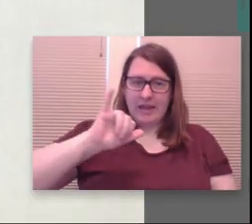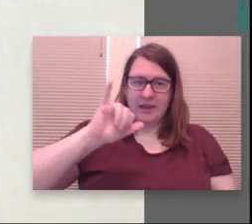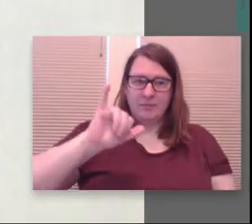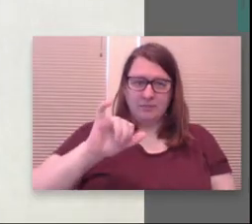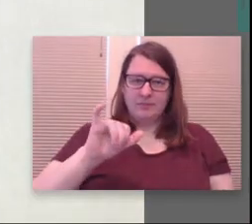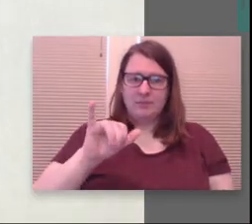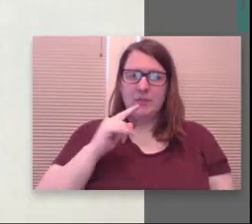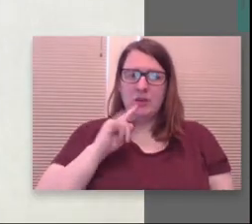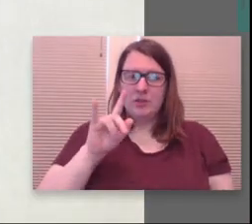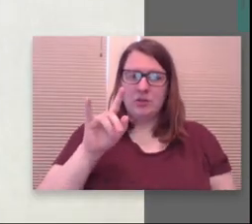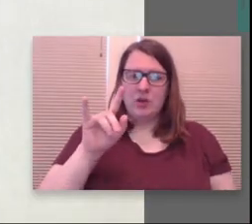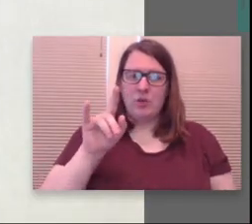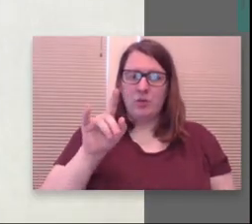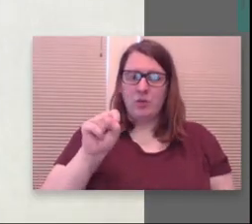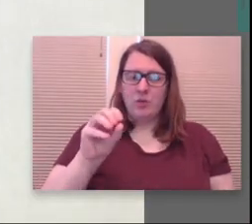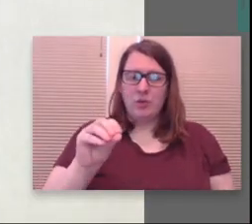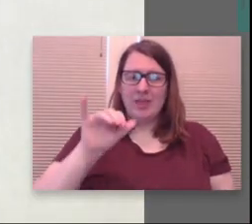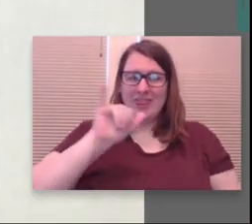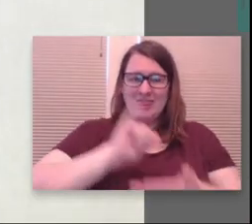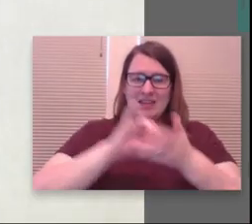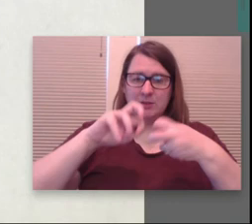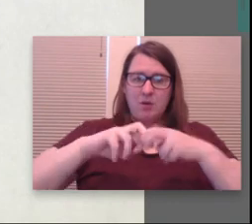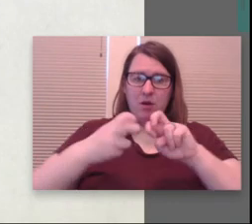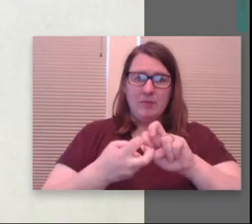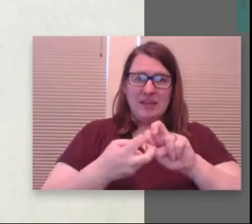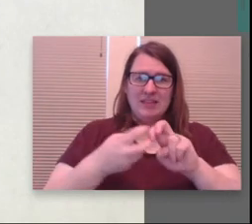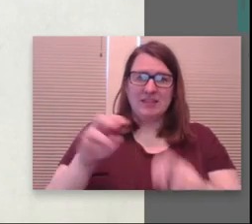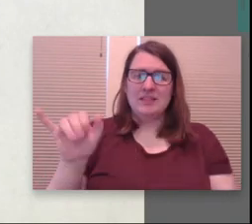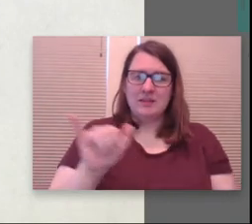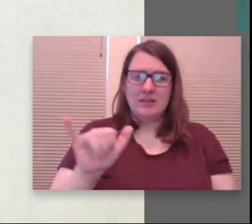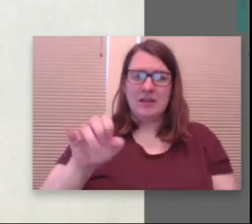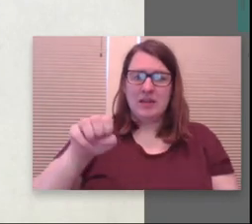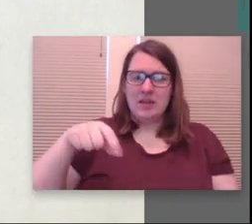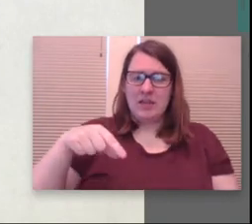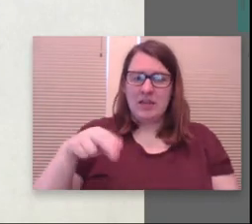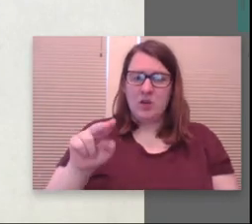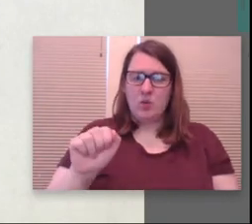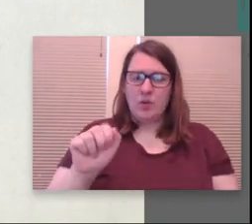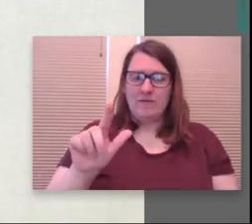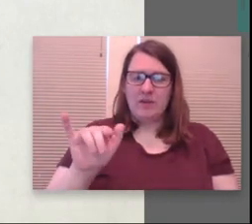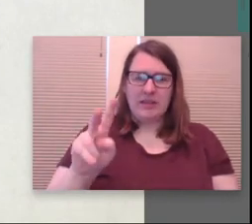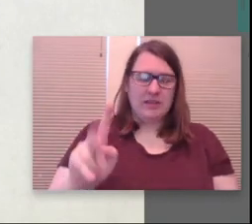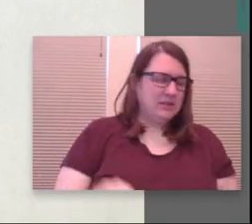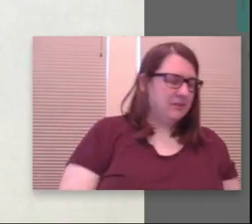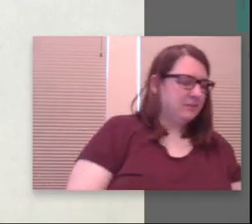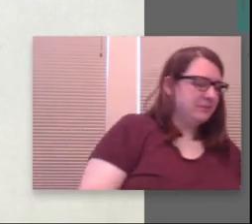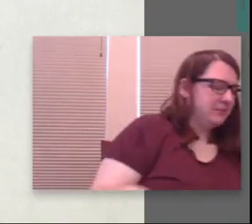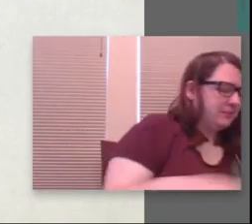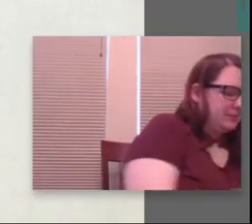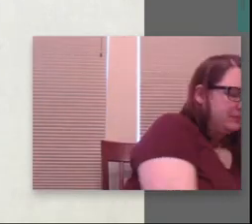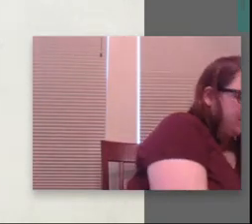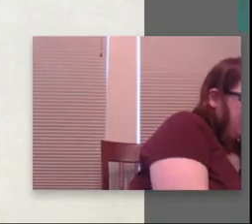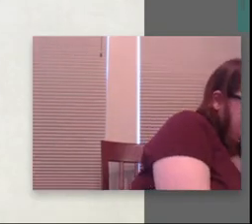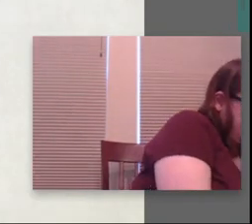They're the same. So this problem is equivalent.